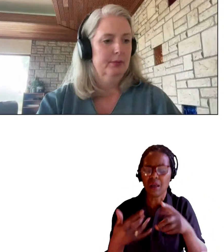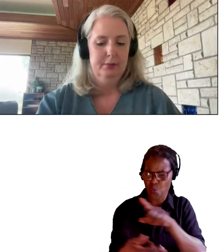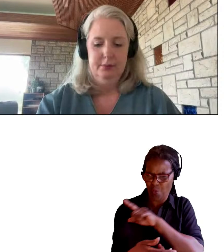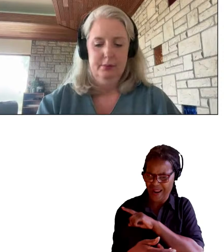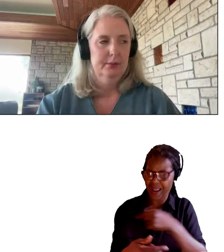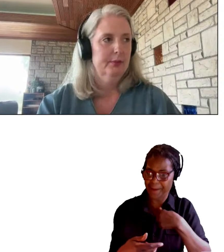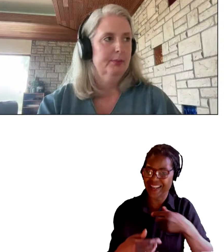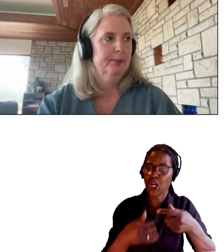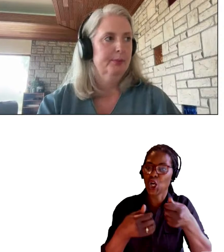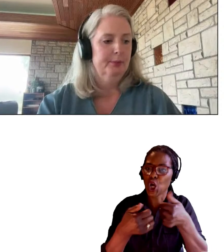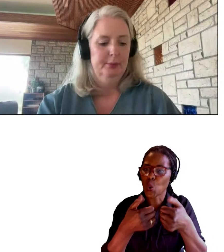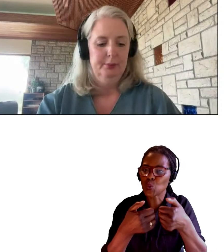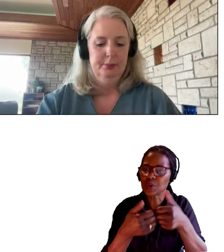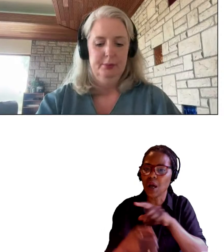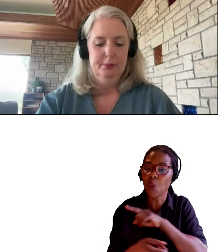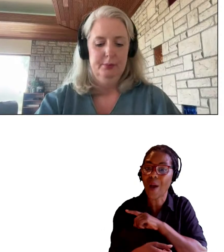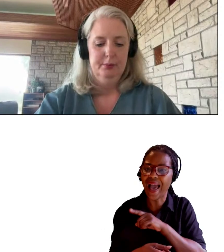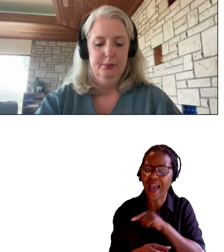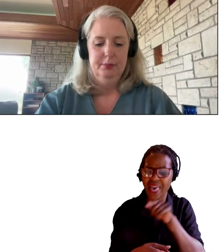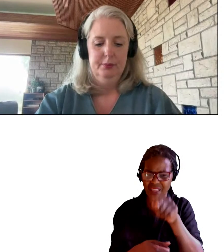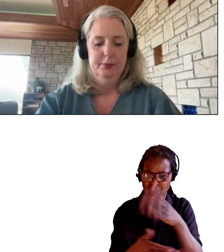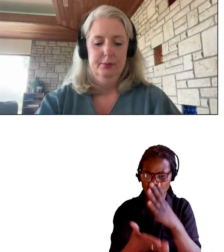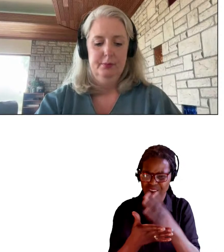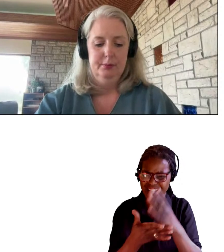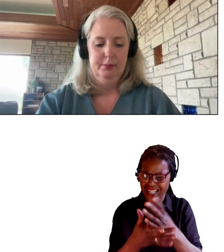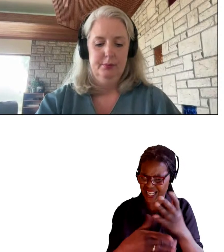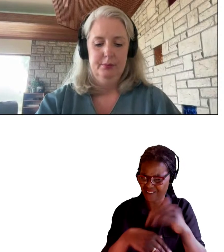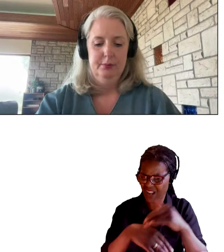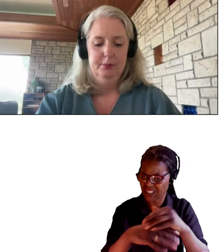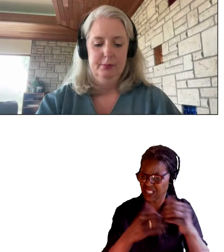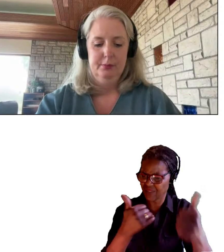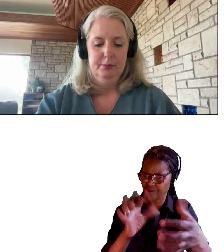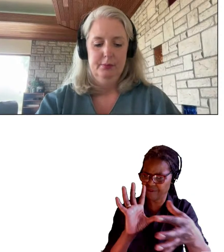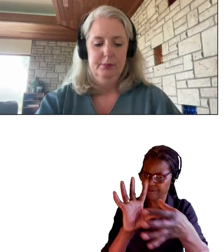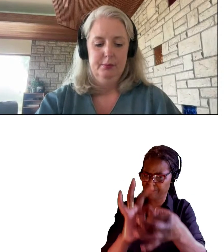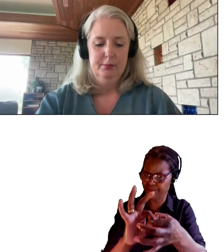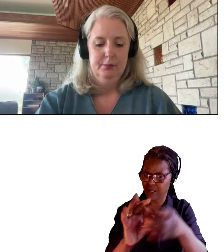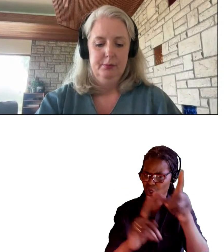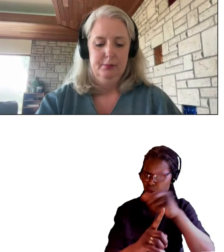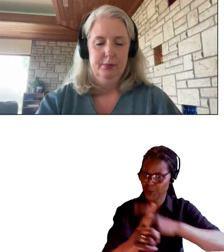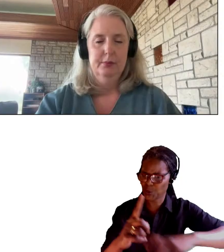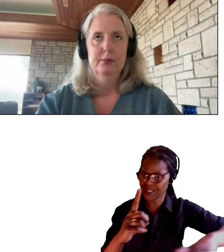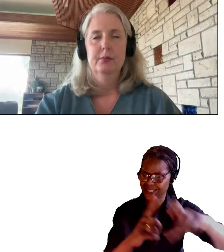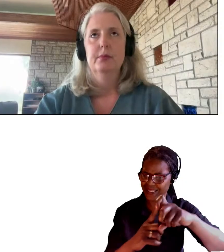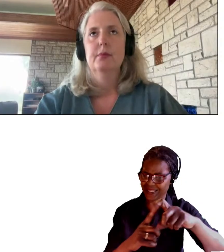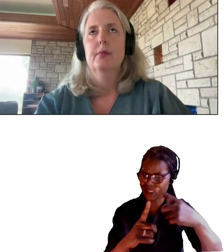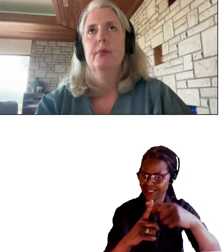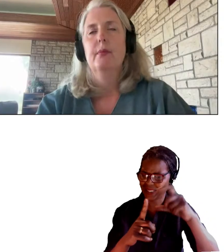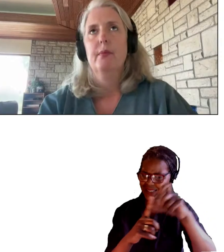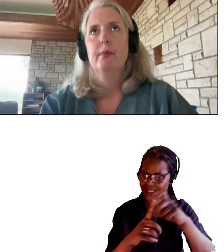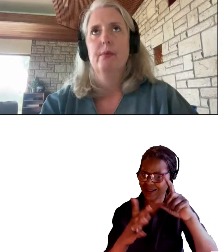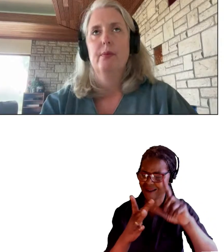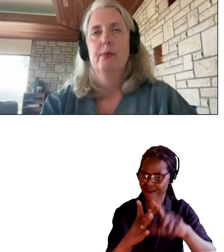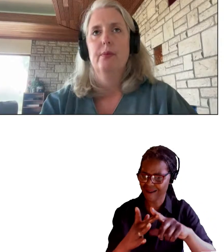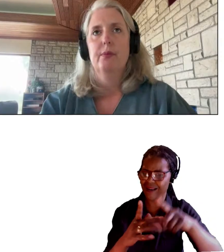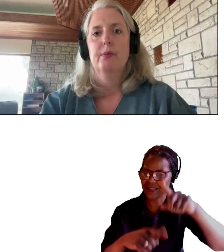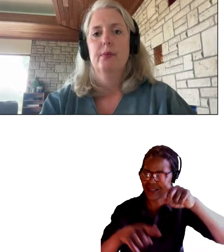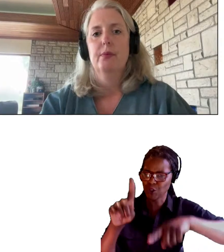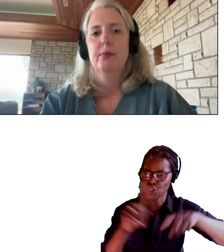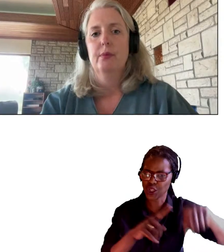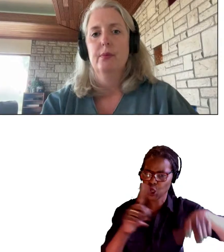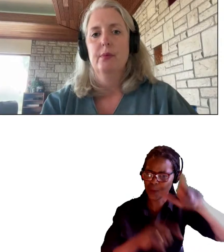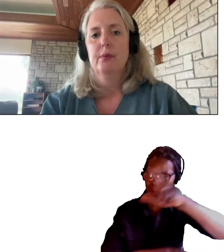me personally, the most effective way of engaging those communities. So from the perspective of